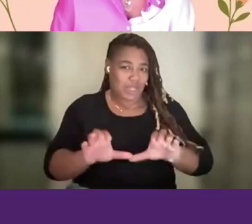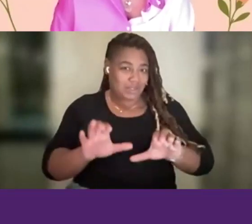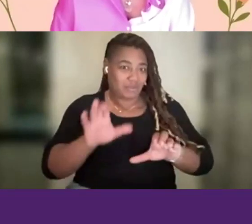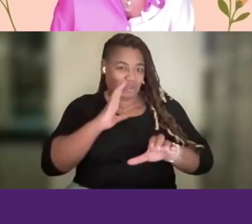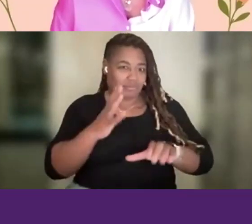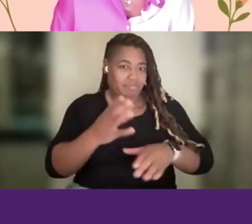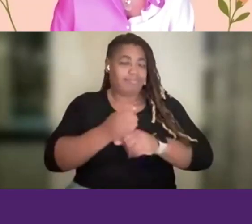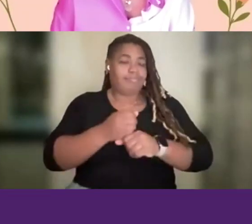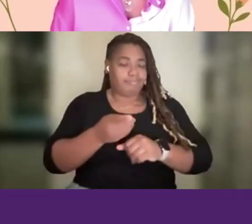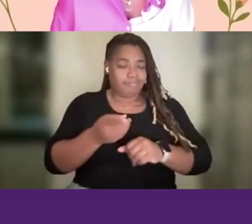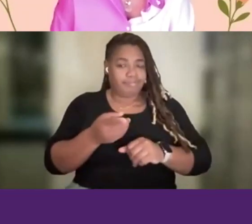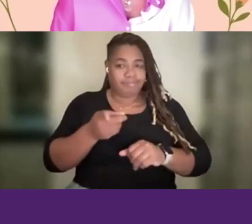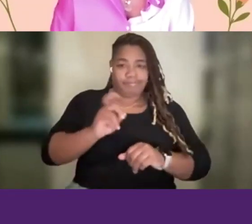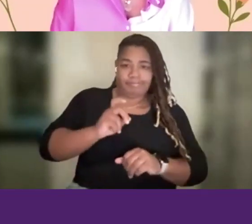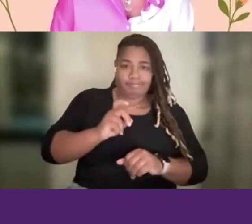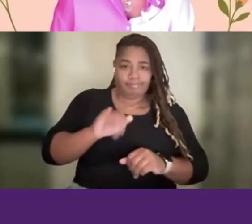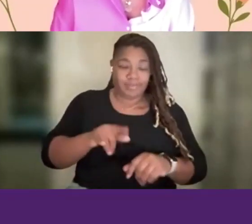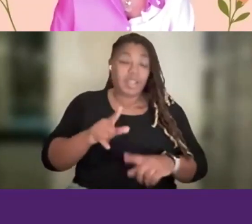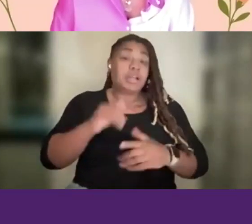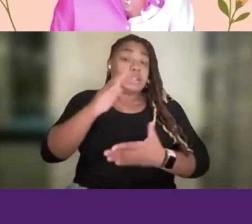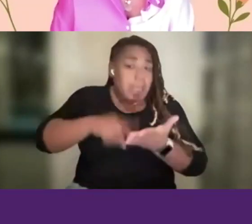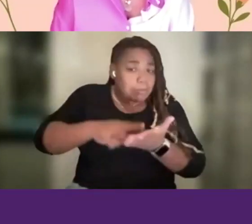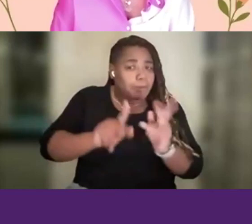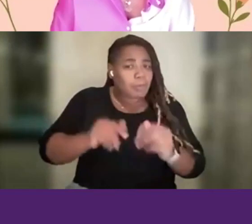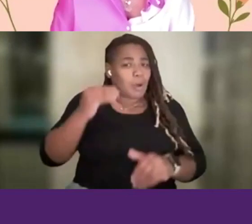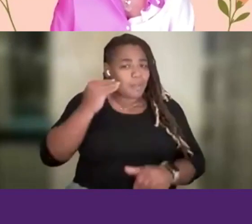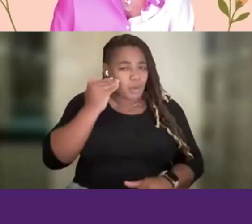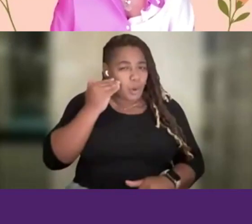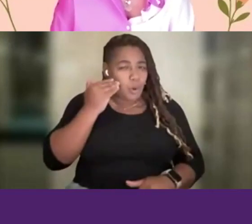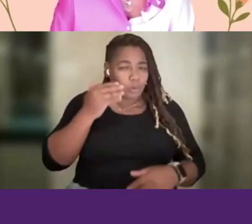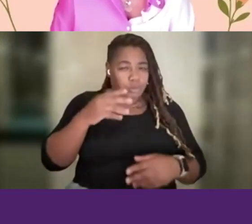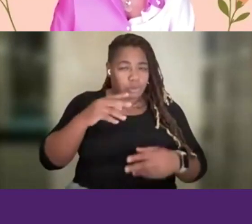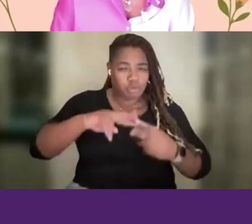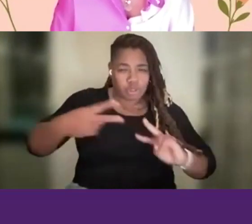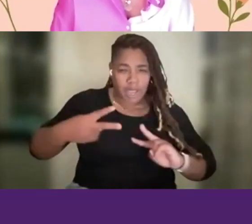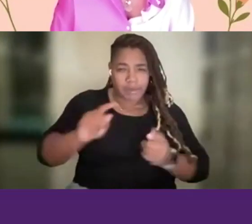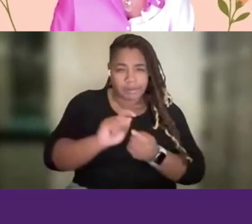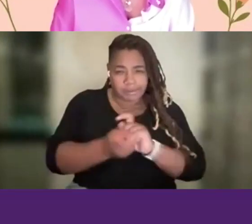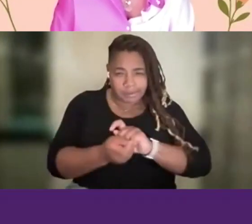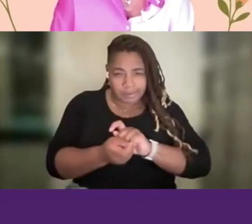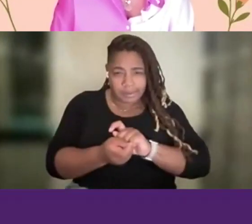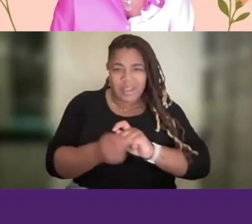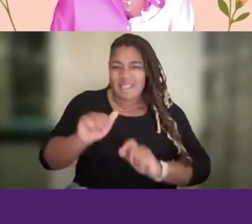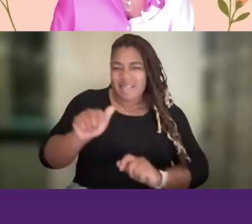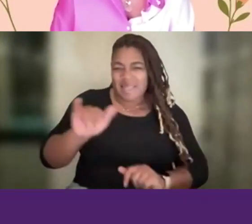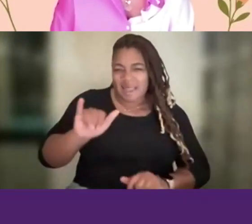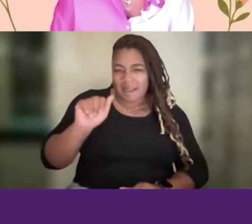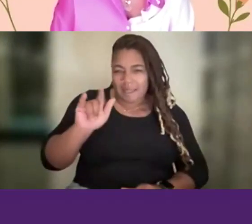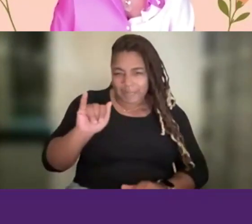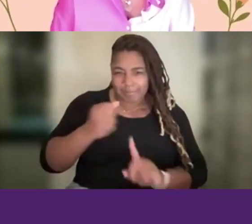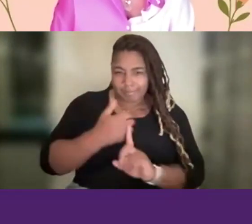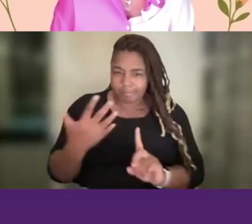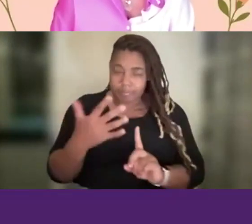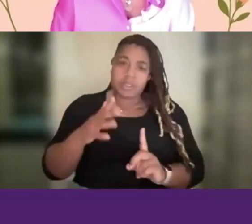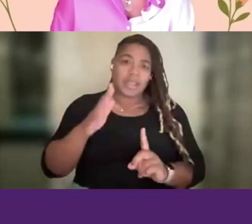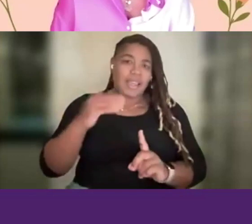some cases, people have a known genetic mutation, like Ali spoke about, that carries an even higher risk and demands action. I